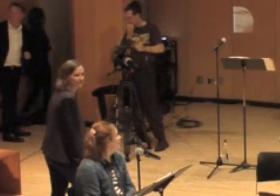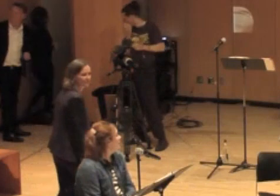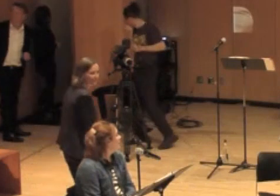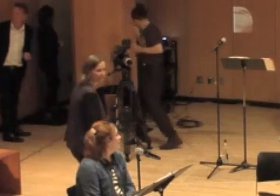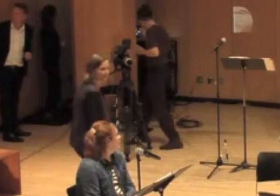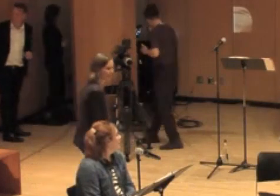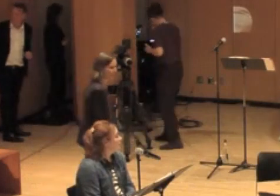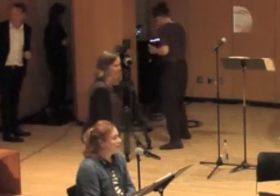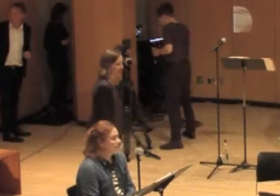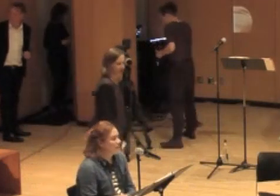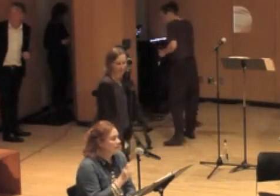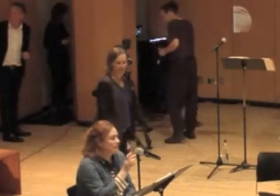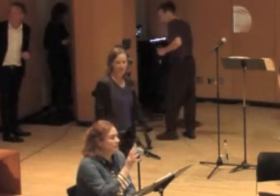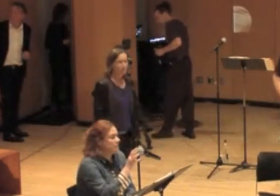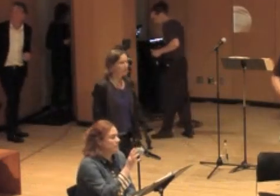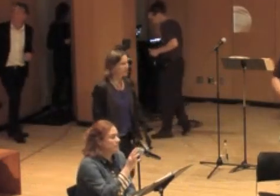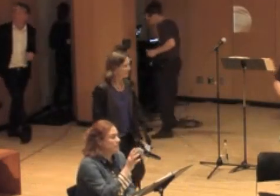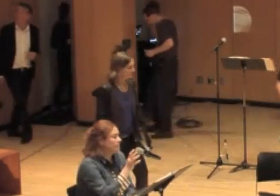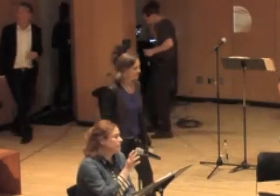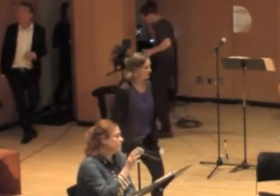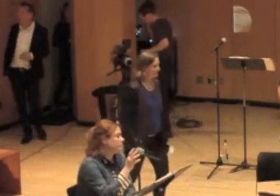are all the mics on